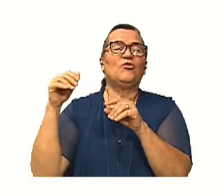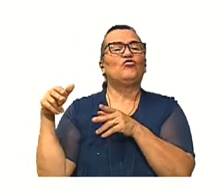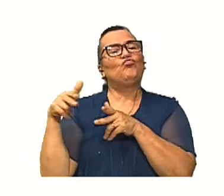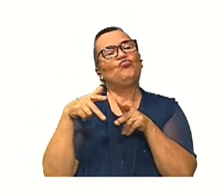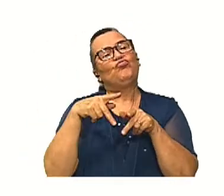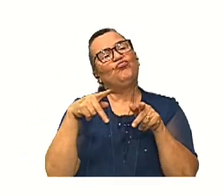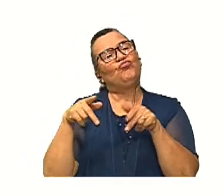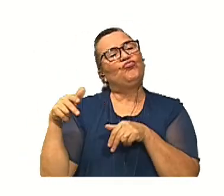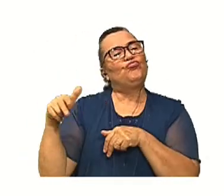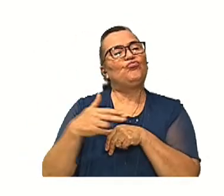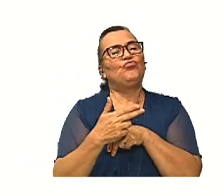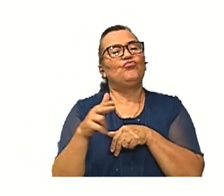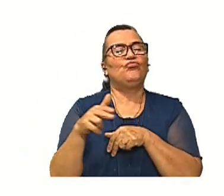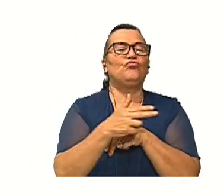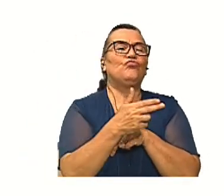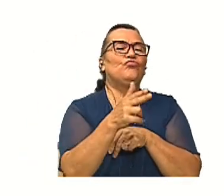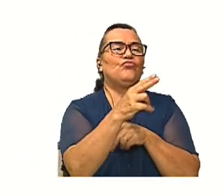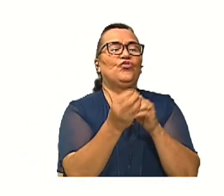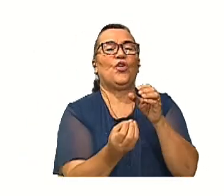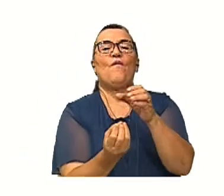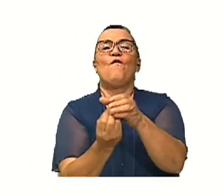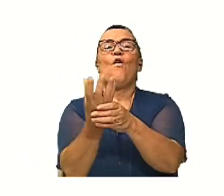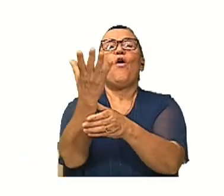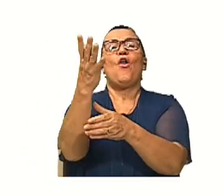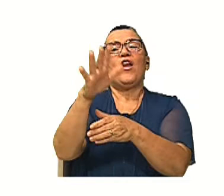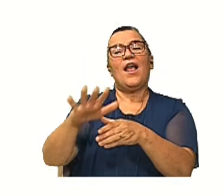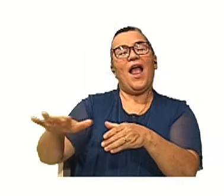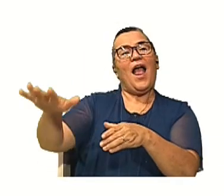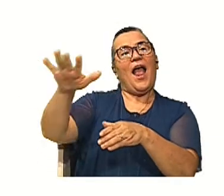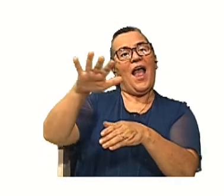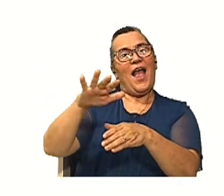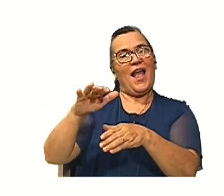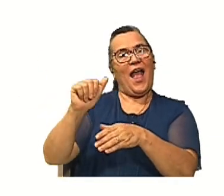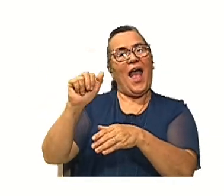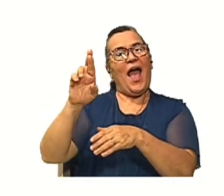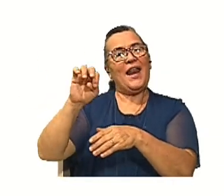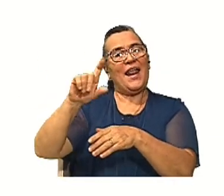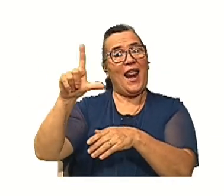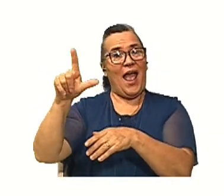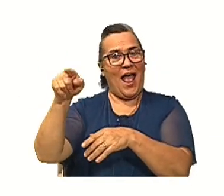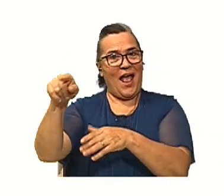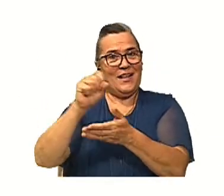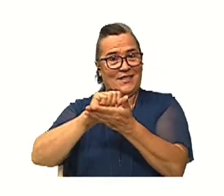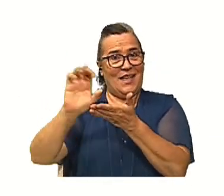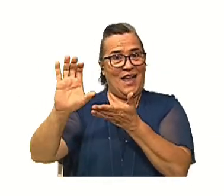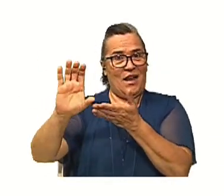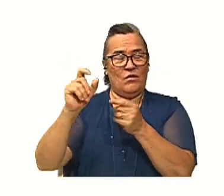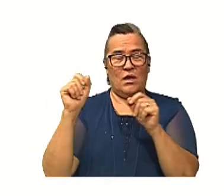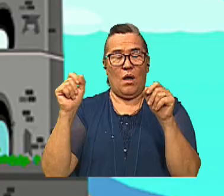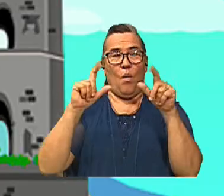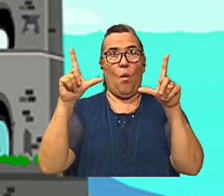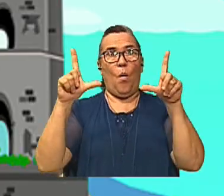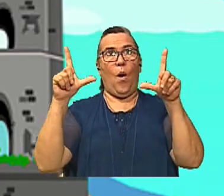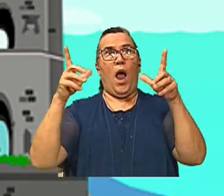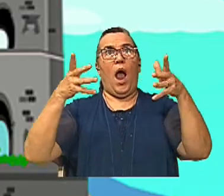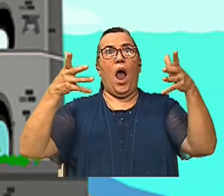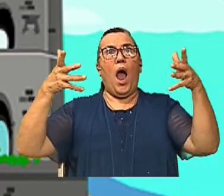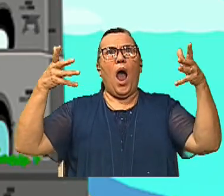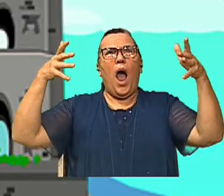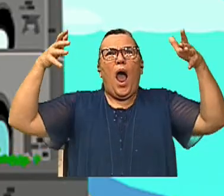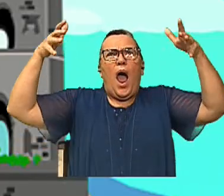volcano. It was Lauren's first time at the volcano, and she was impressed by its